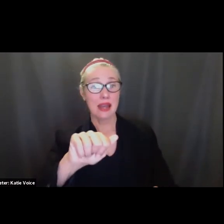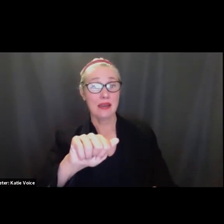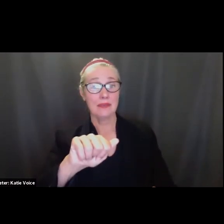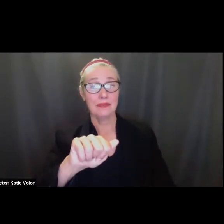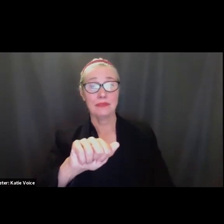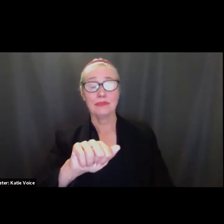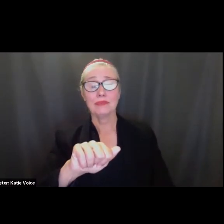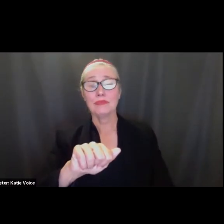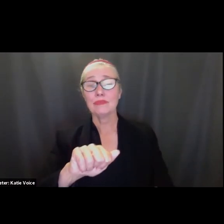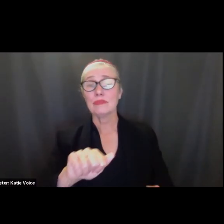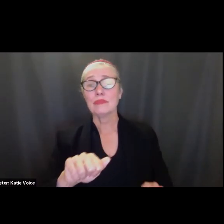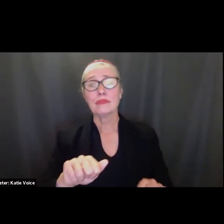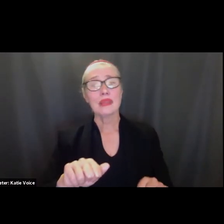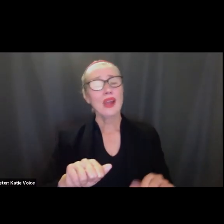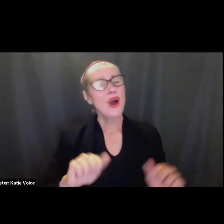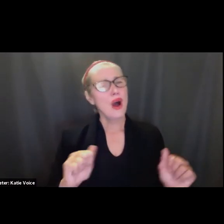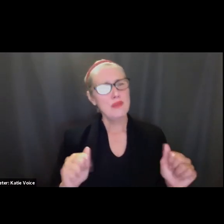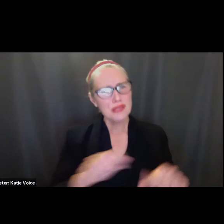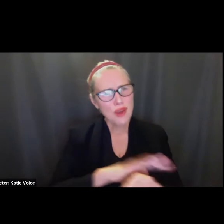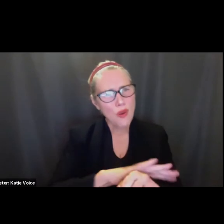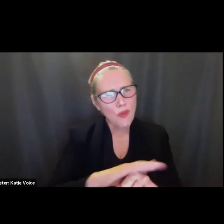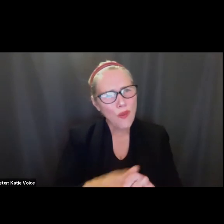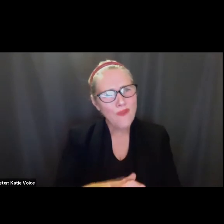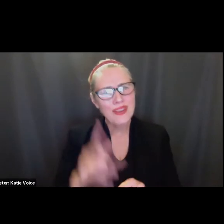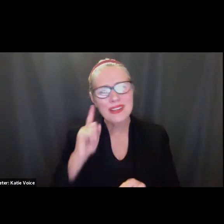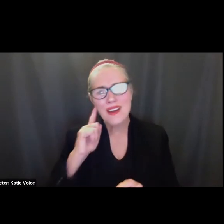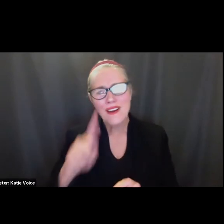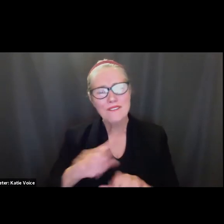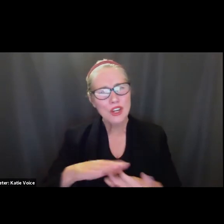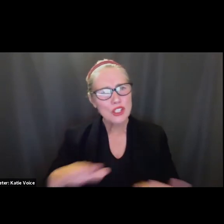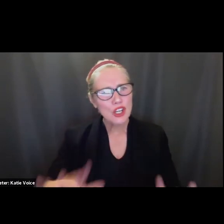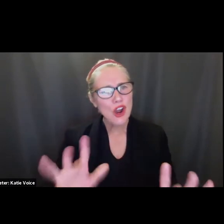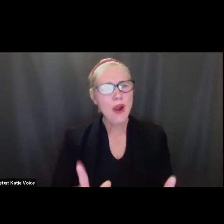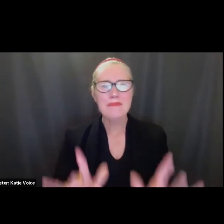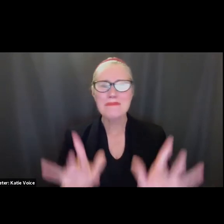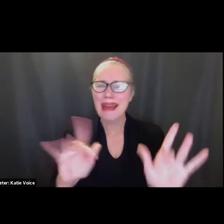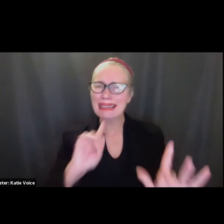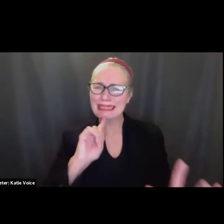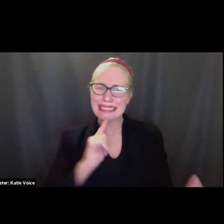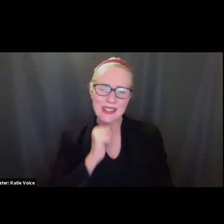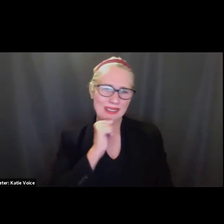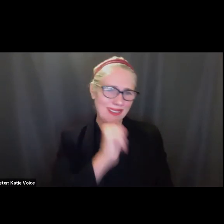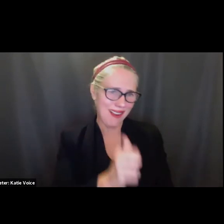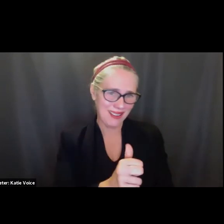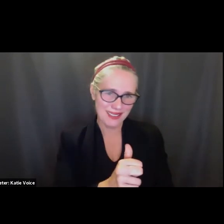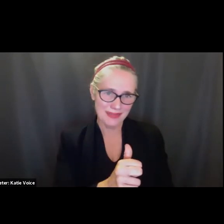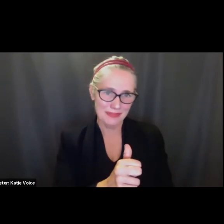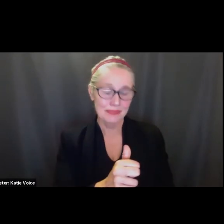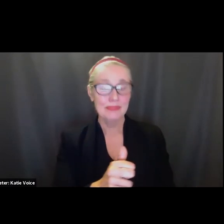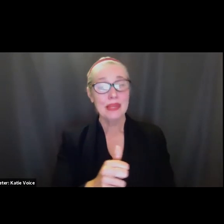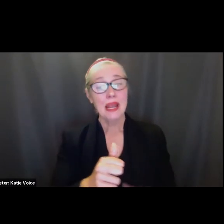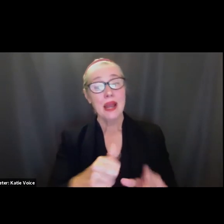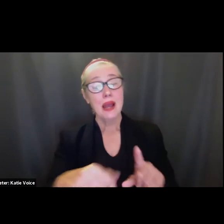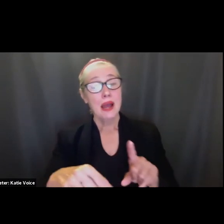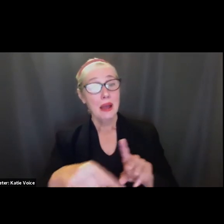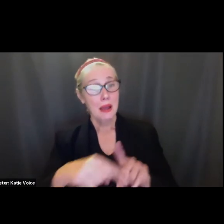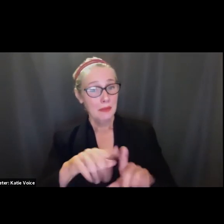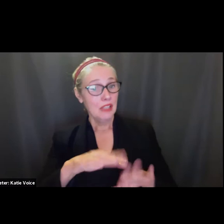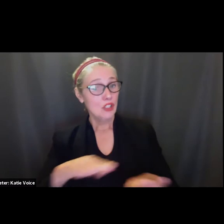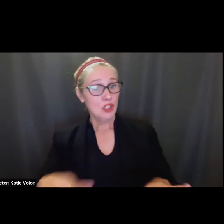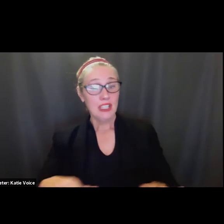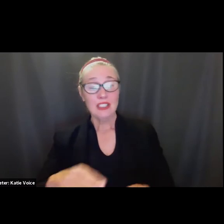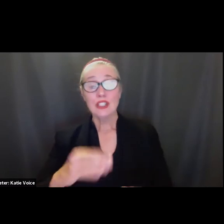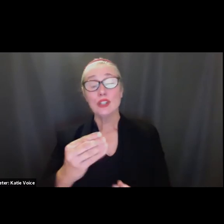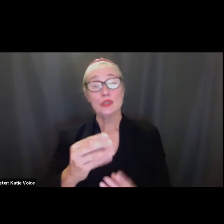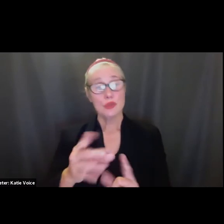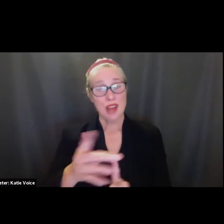almost all covert cases for children are mild and not serious also children do not transmit the disease as